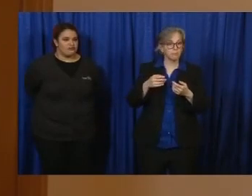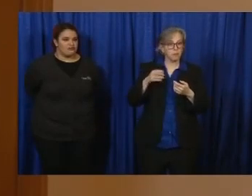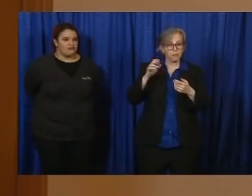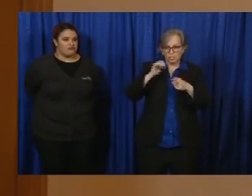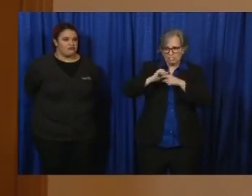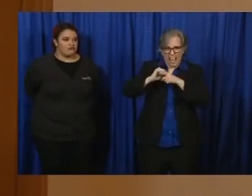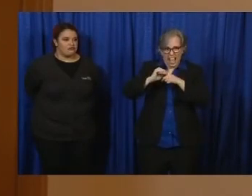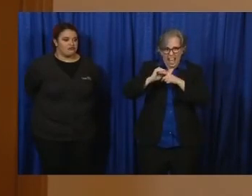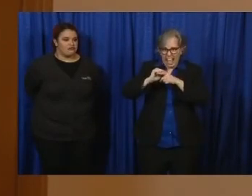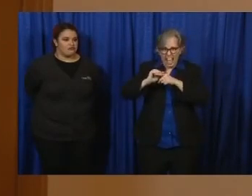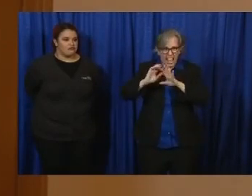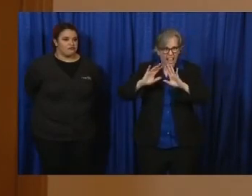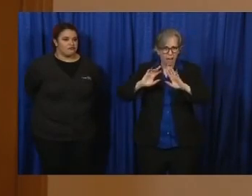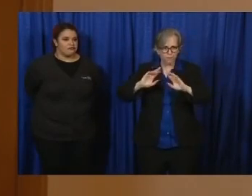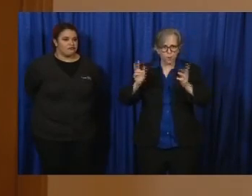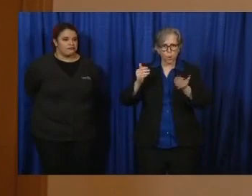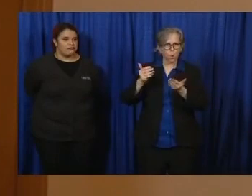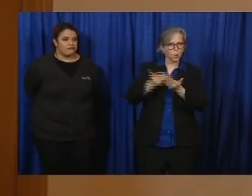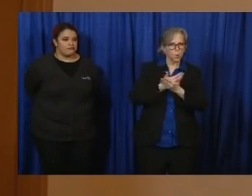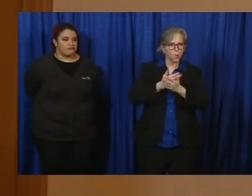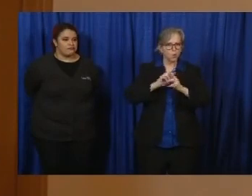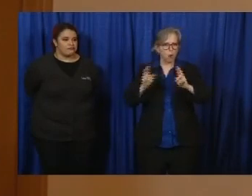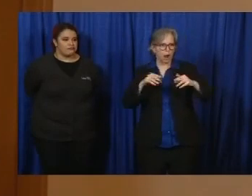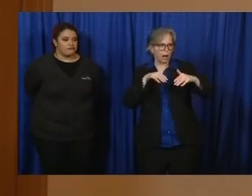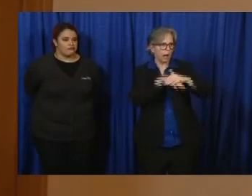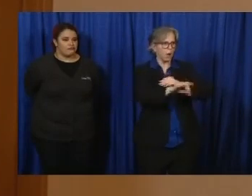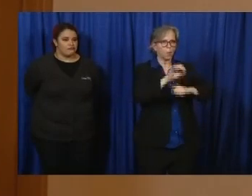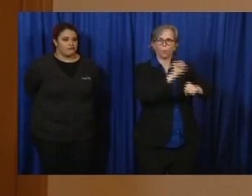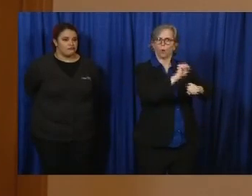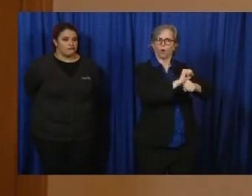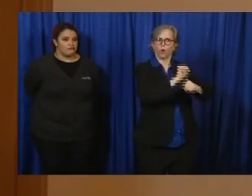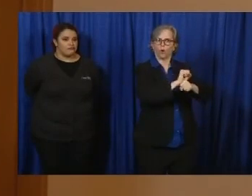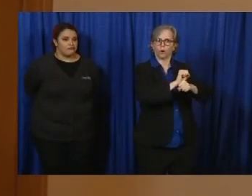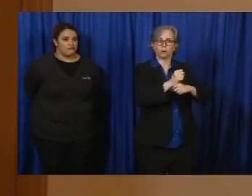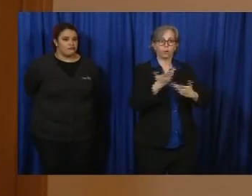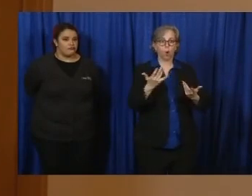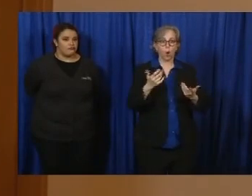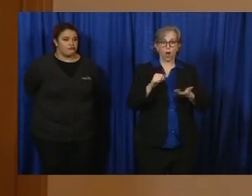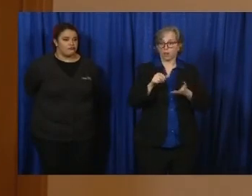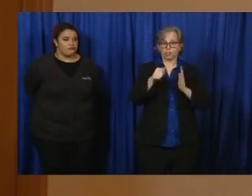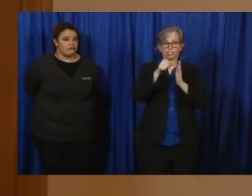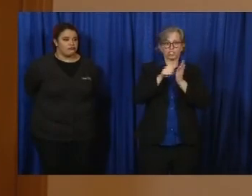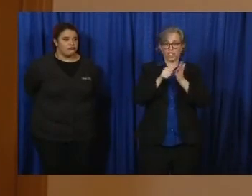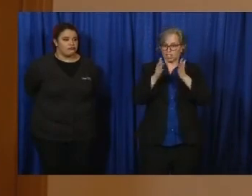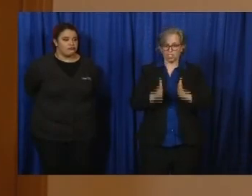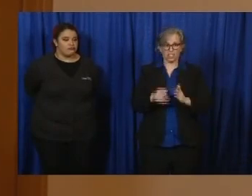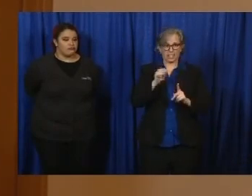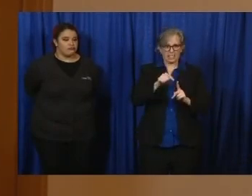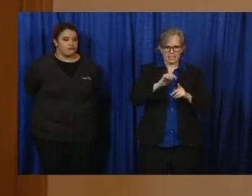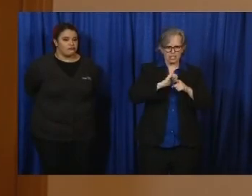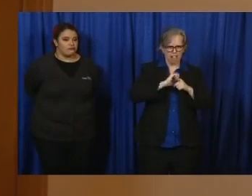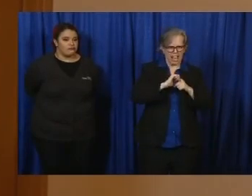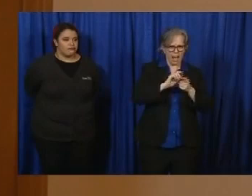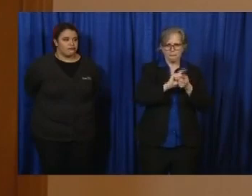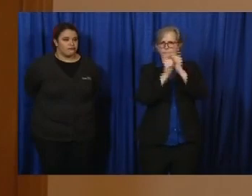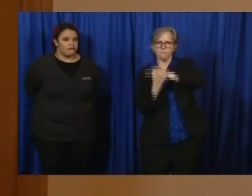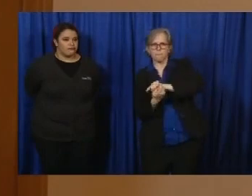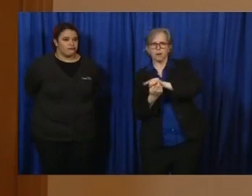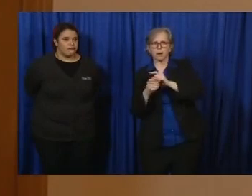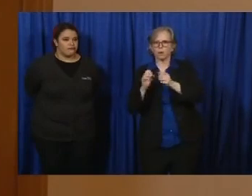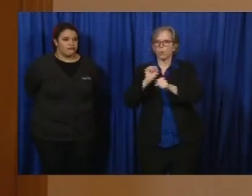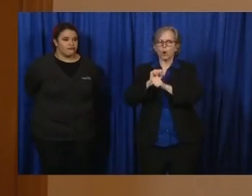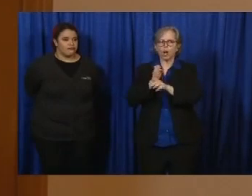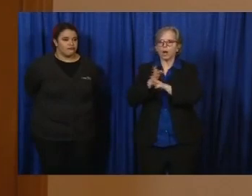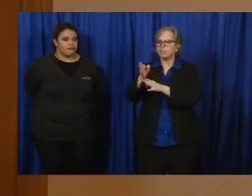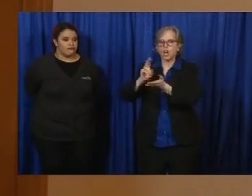job, or training a surgeon how they might become able to do some nursing things. So some of those innovations that one